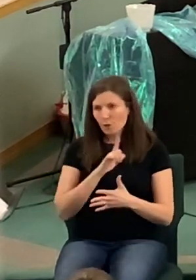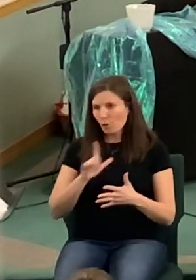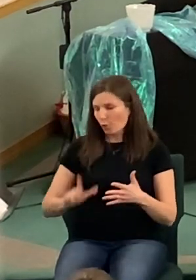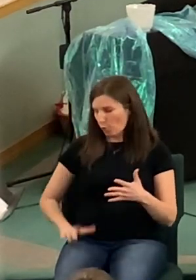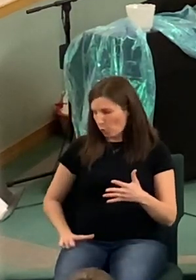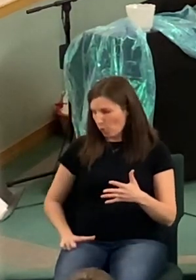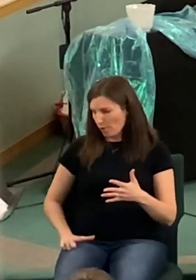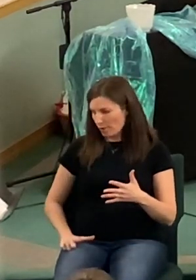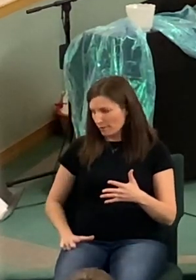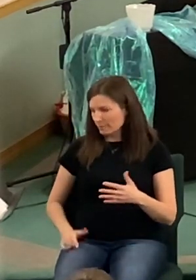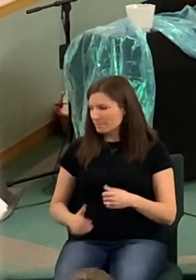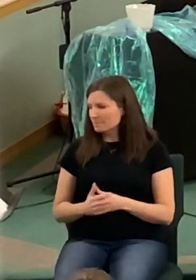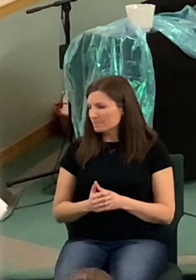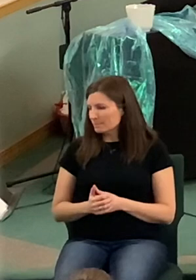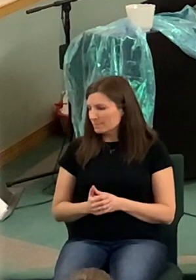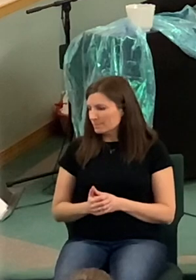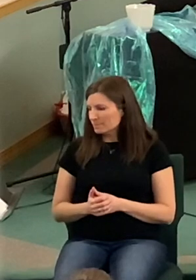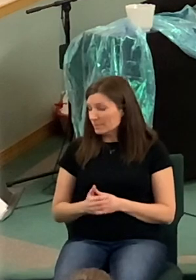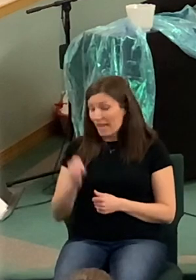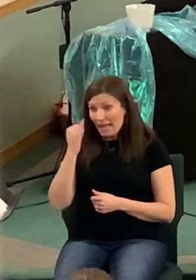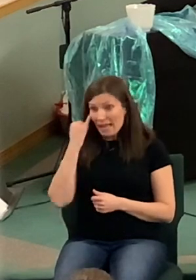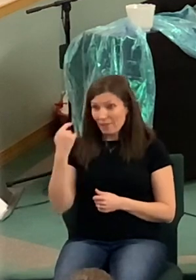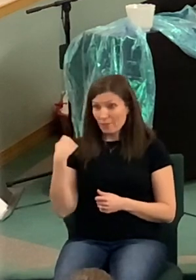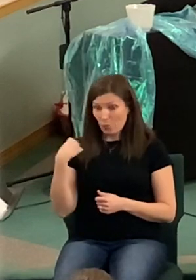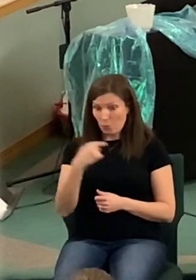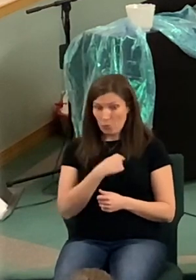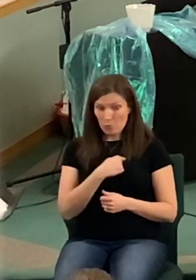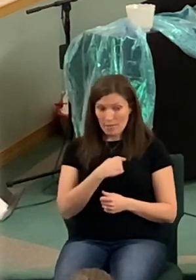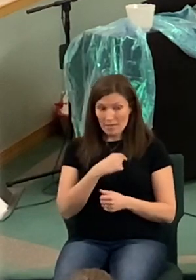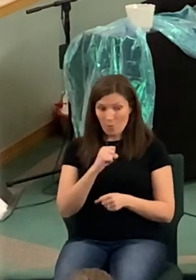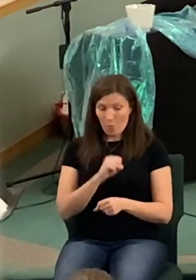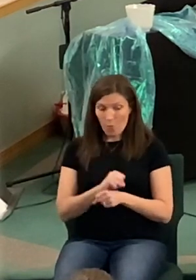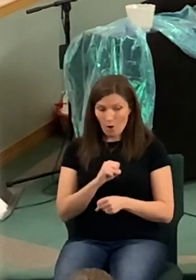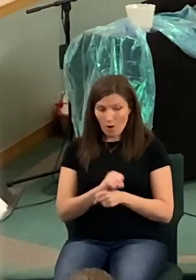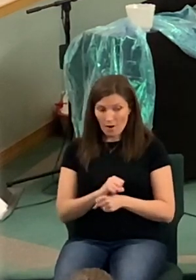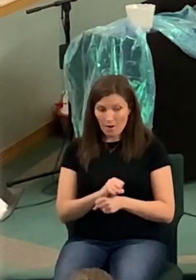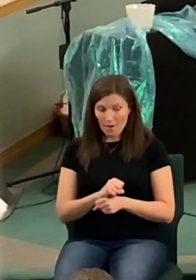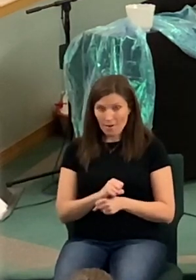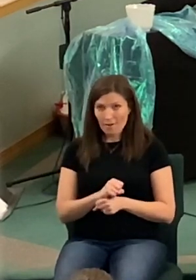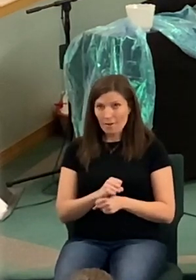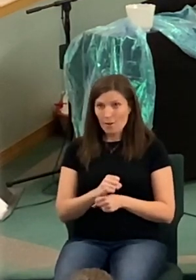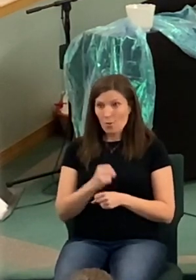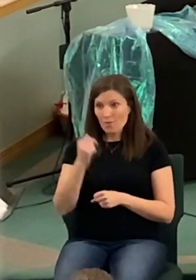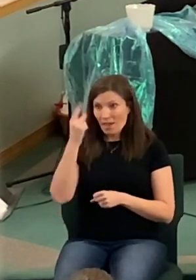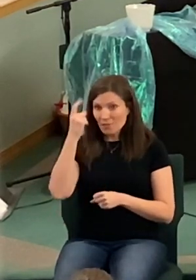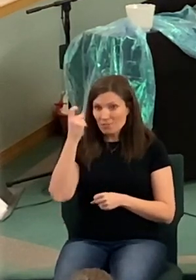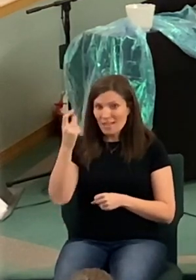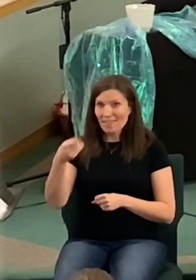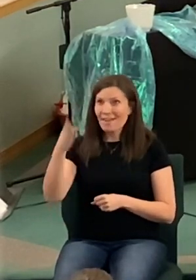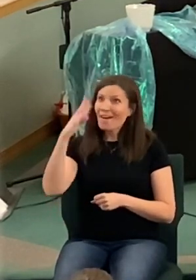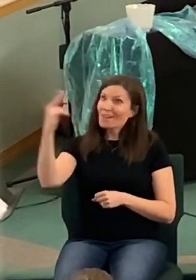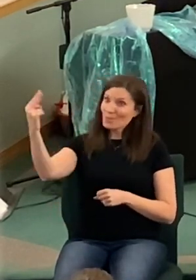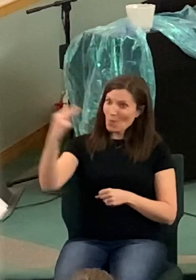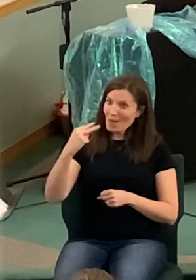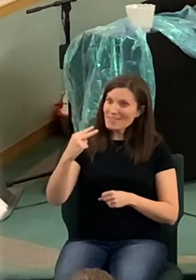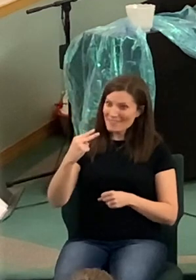says. We work with an awareness of God watching us at all times. And